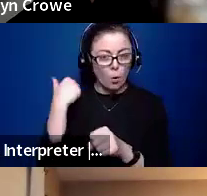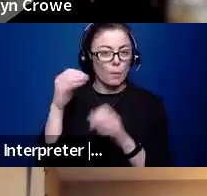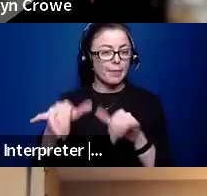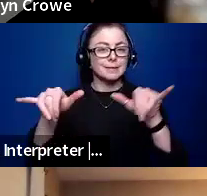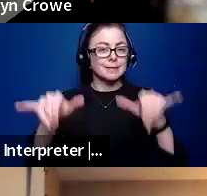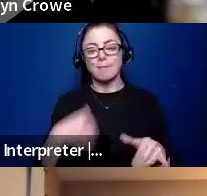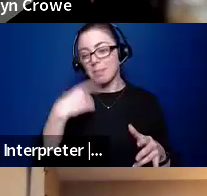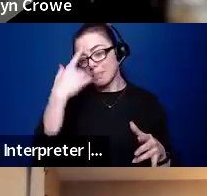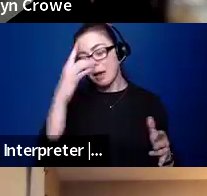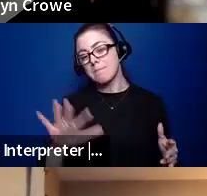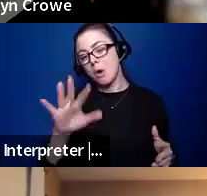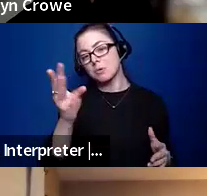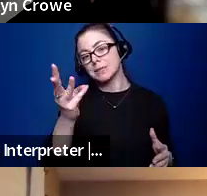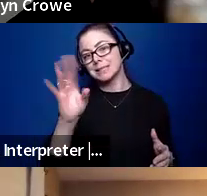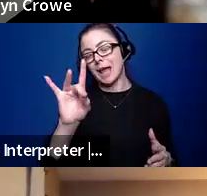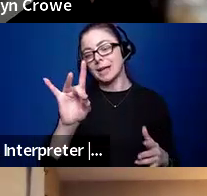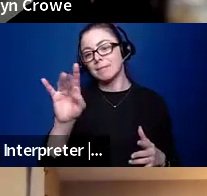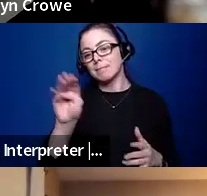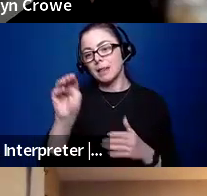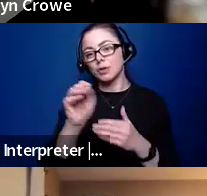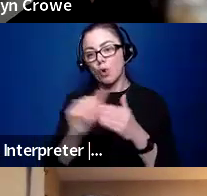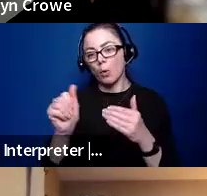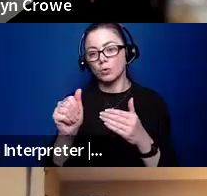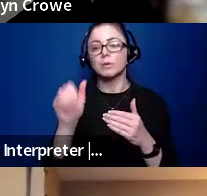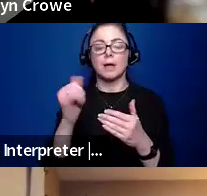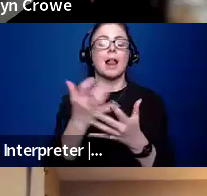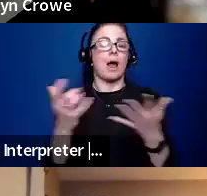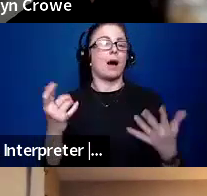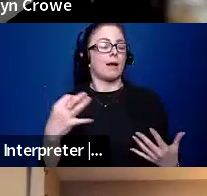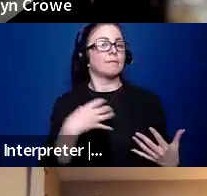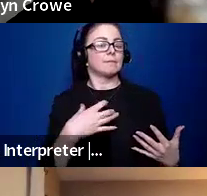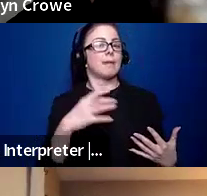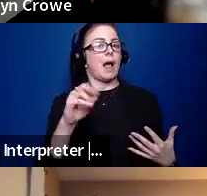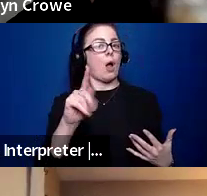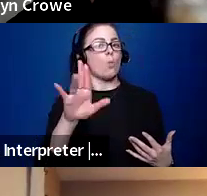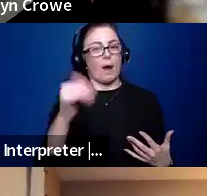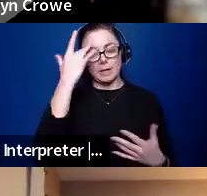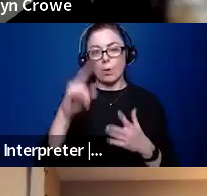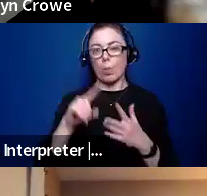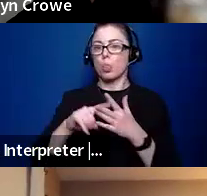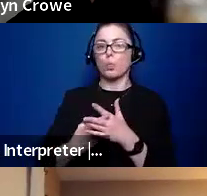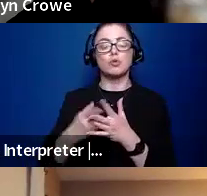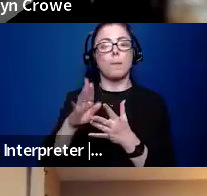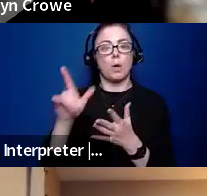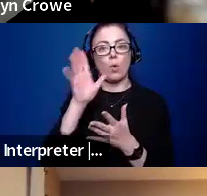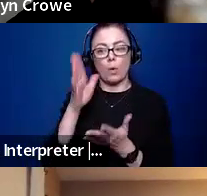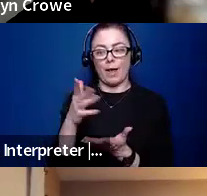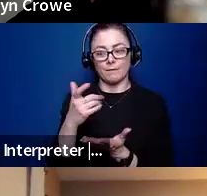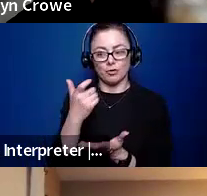about $68 million. That has caused a lot of outcry too, because the original bill would have just eliminated that. And